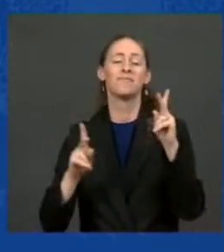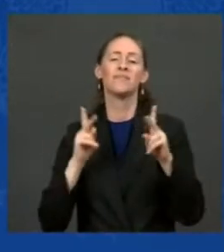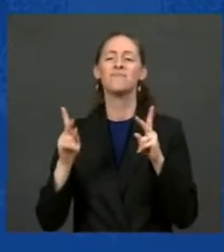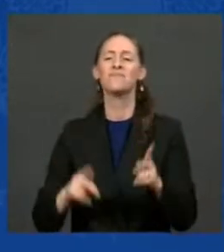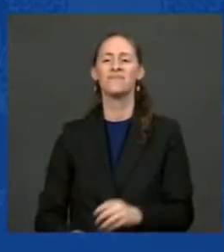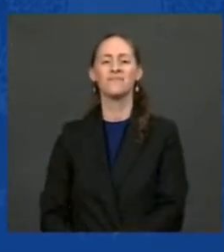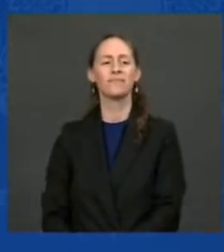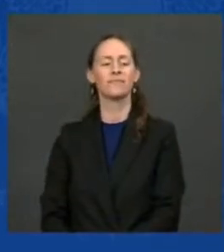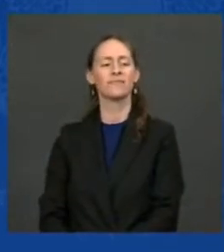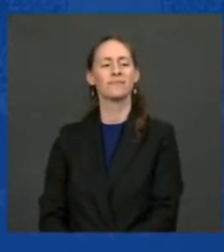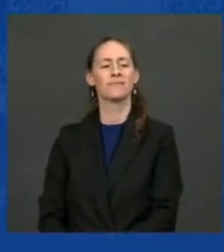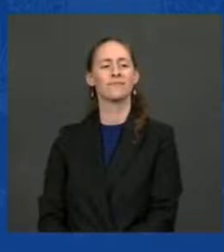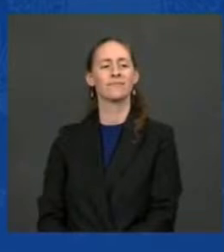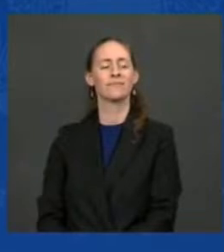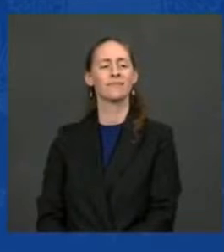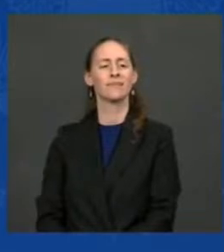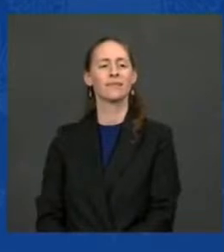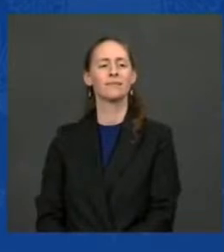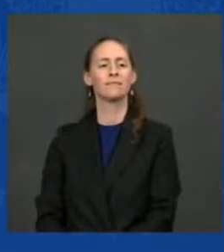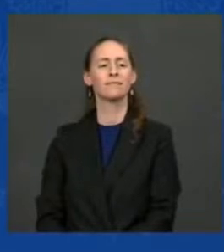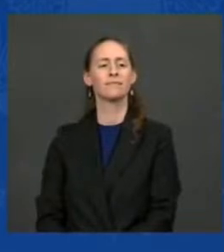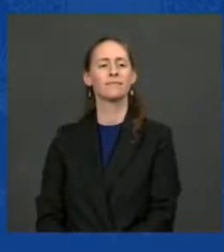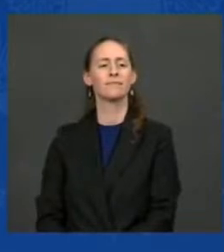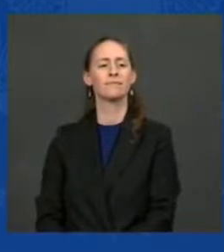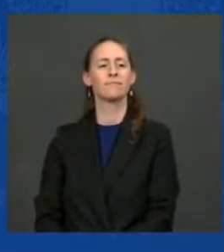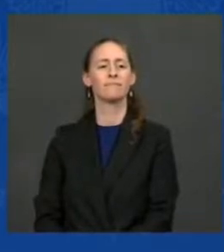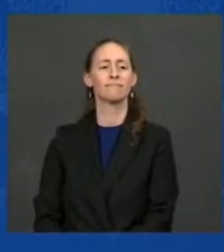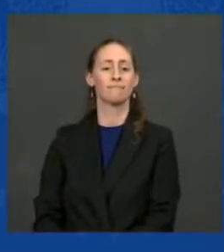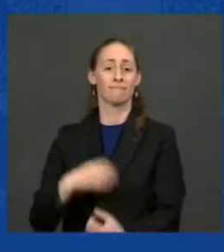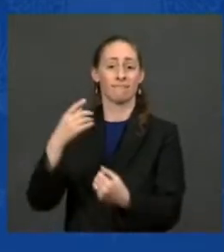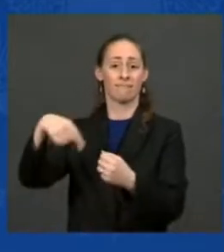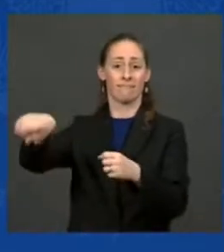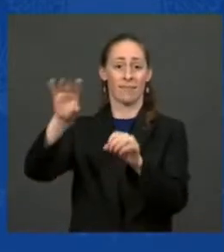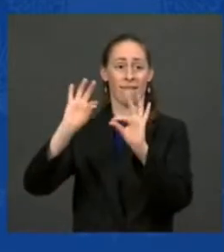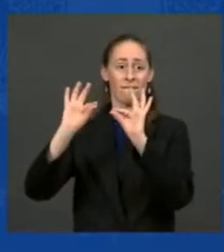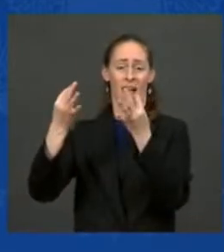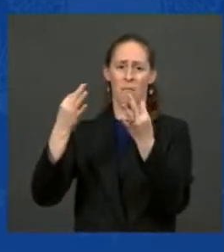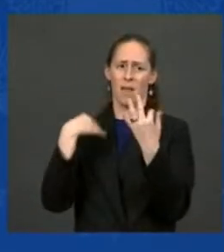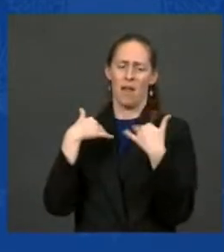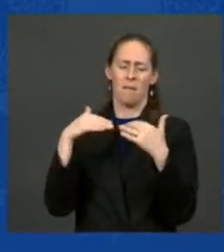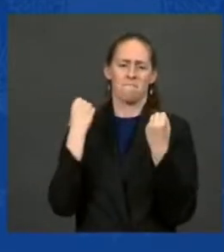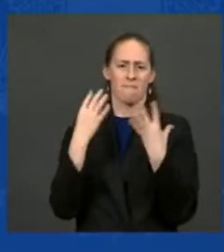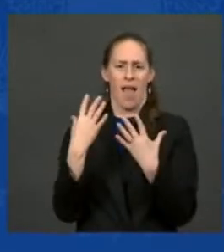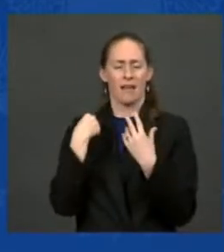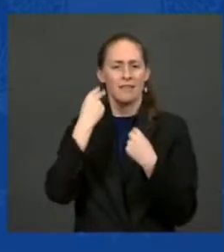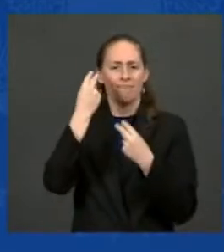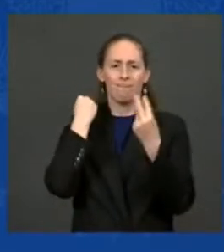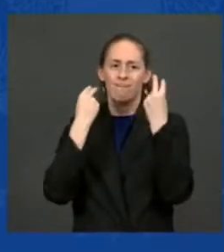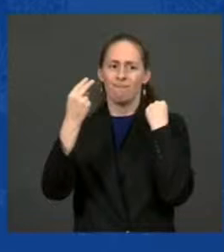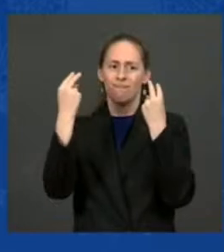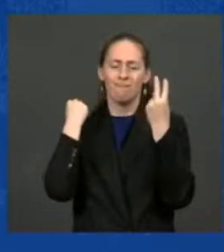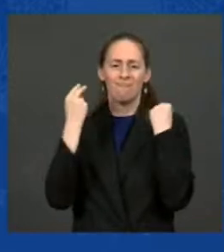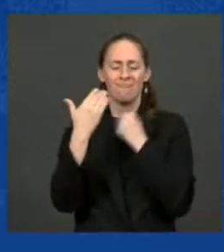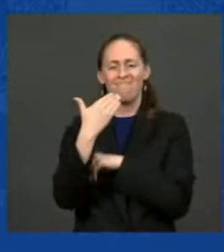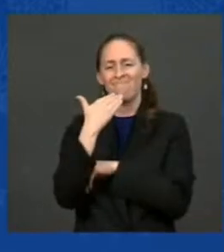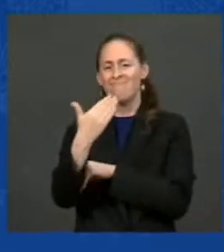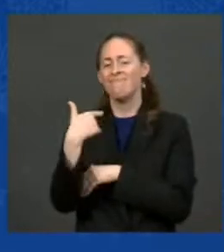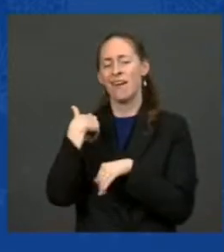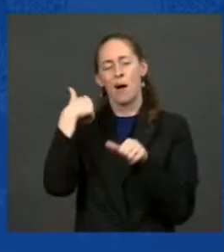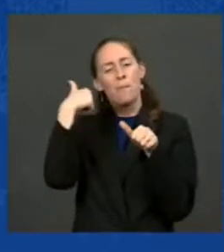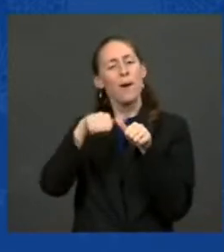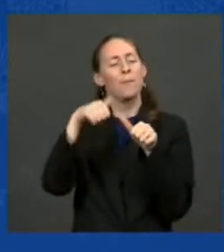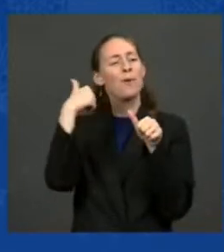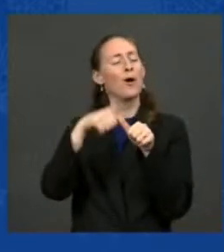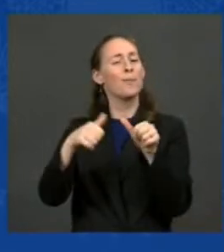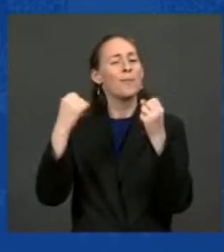think it's going to rate high among your family's many great and lasting contributions to the country, Chris. And I know this is truly a